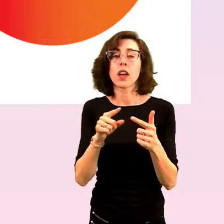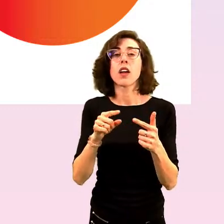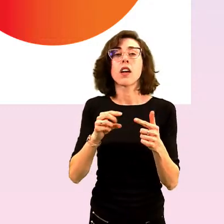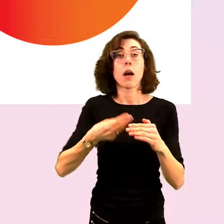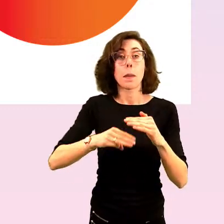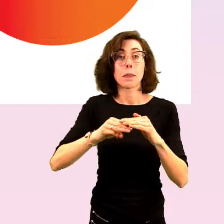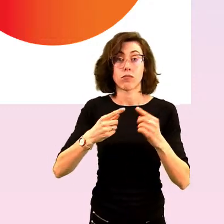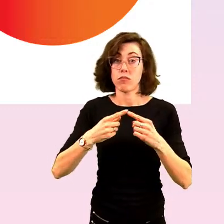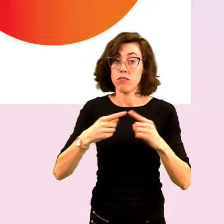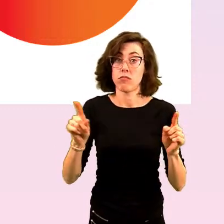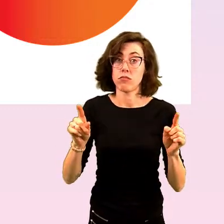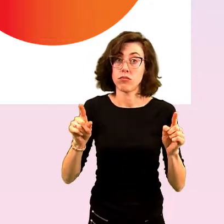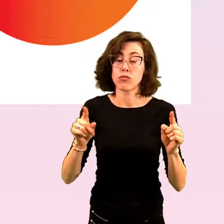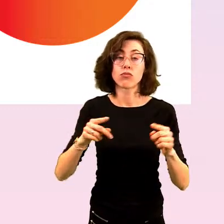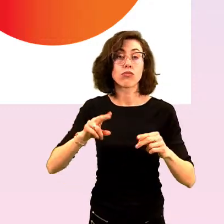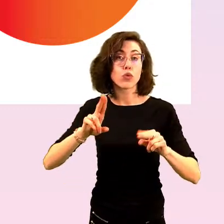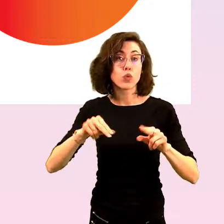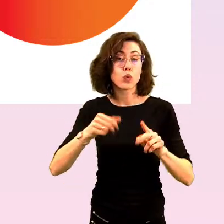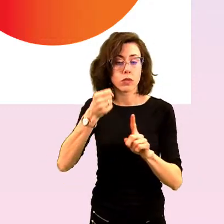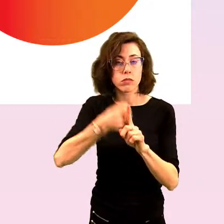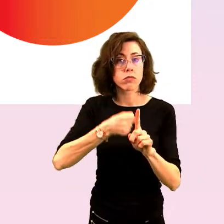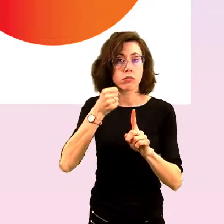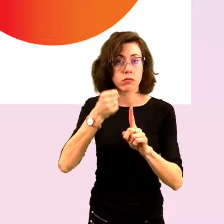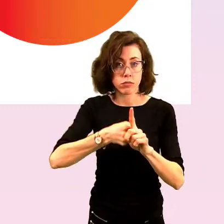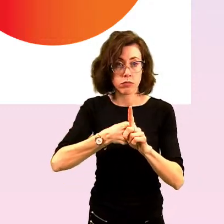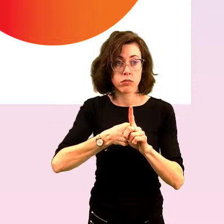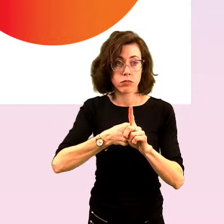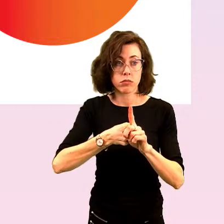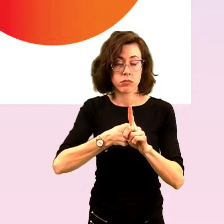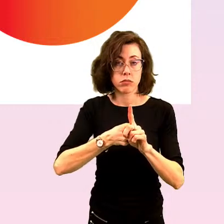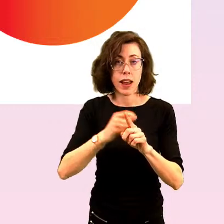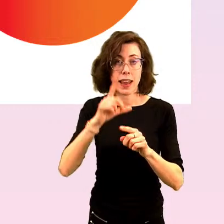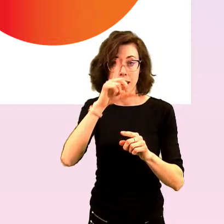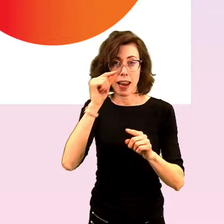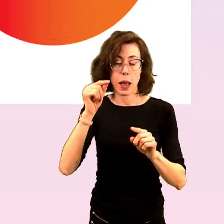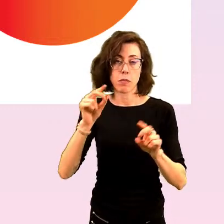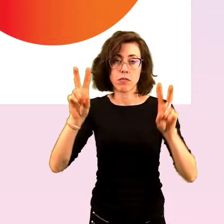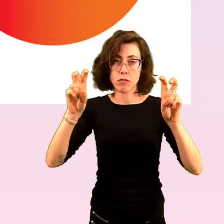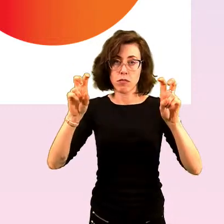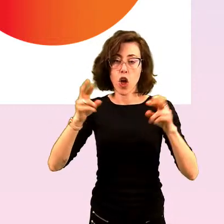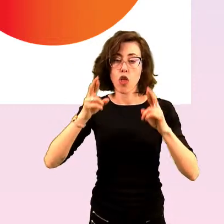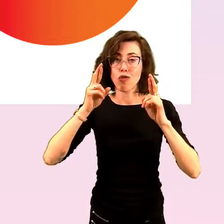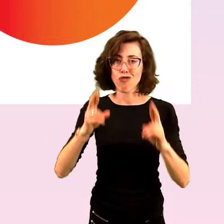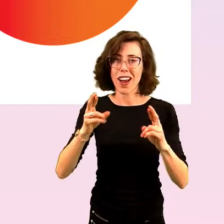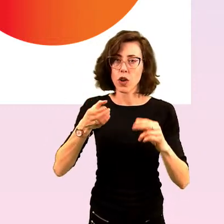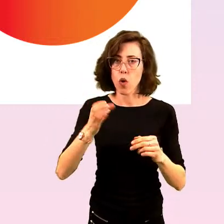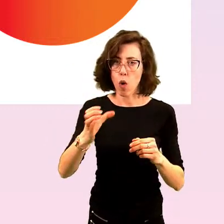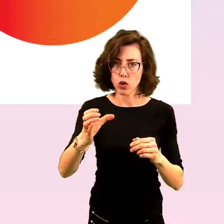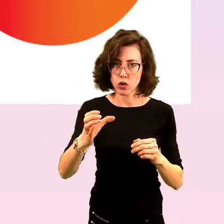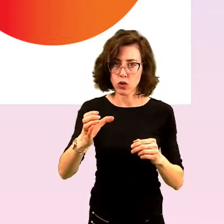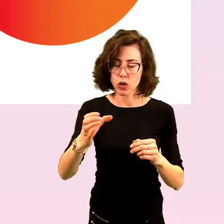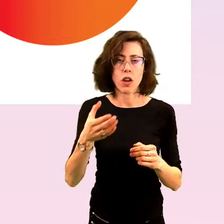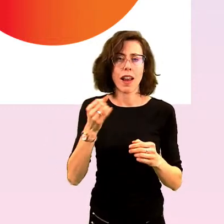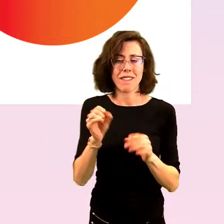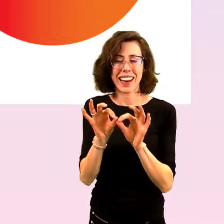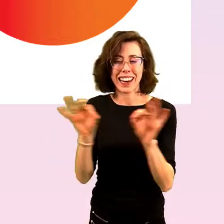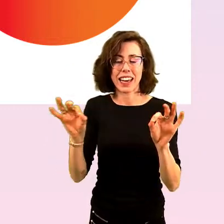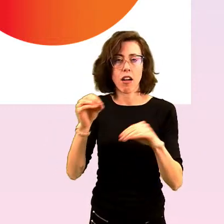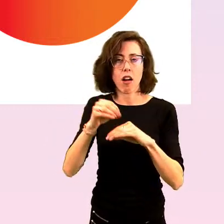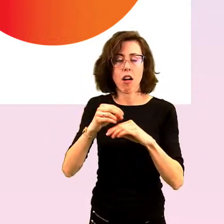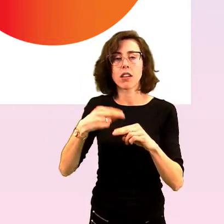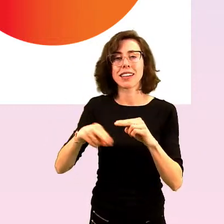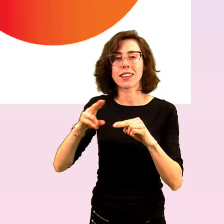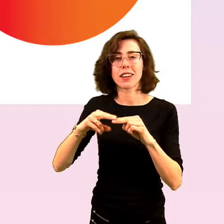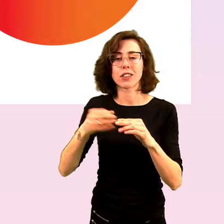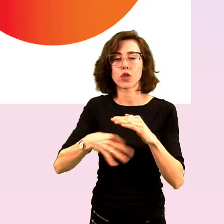a brand new sort of campaign, which is called The Right Course, and there is a link to that on the National Government website, and